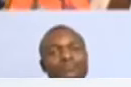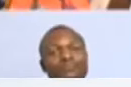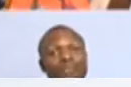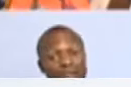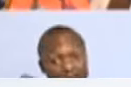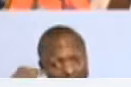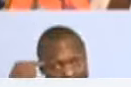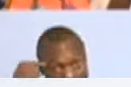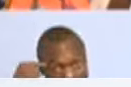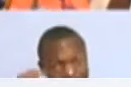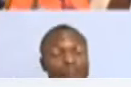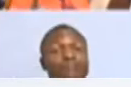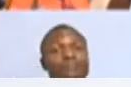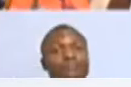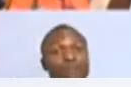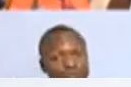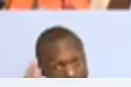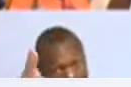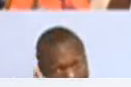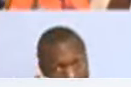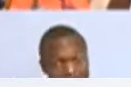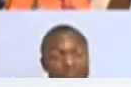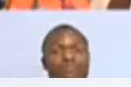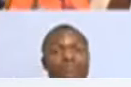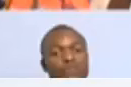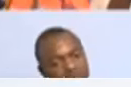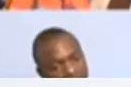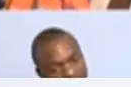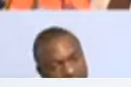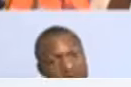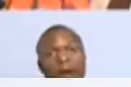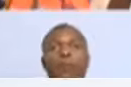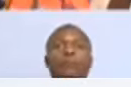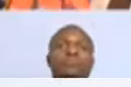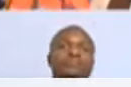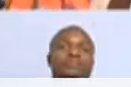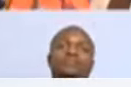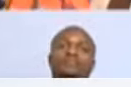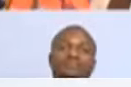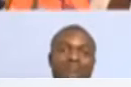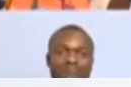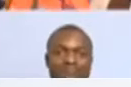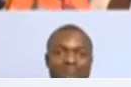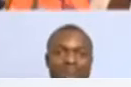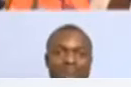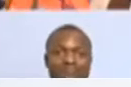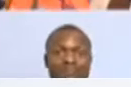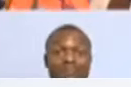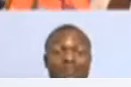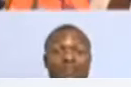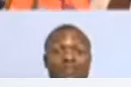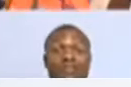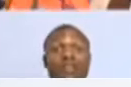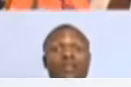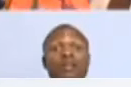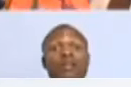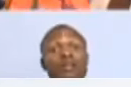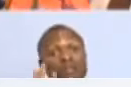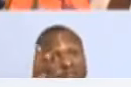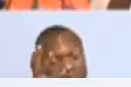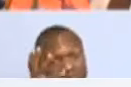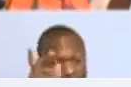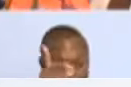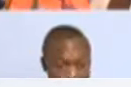government will continue to implement the integrated forest landscape project in